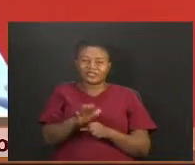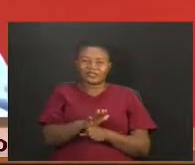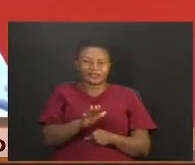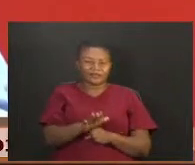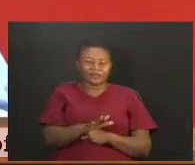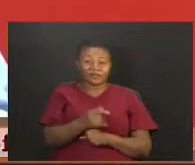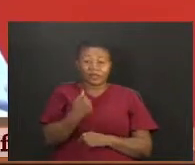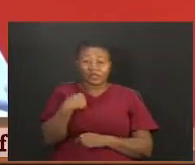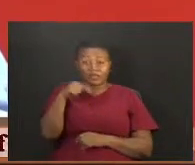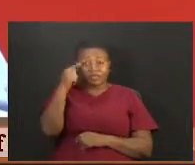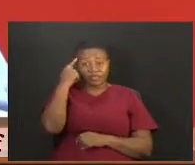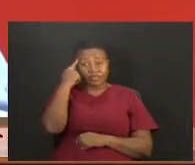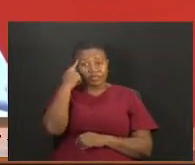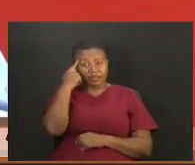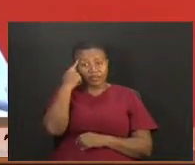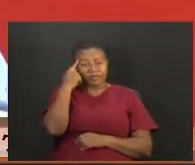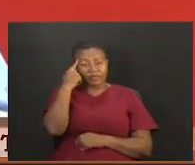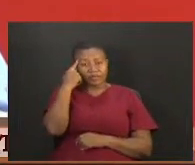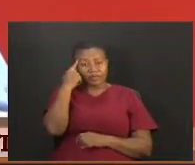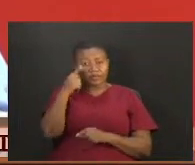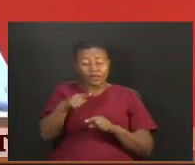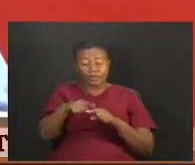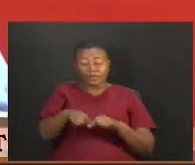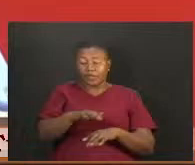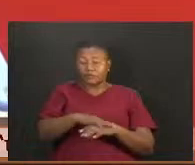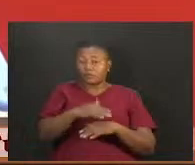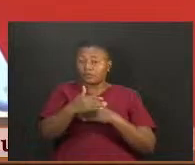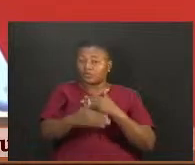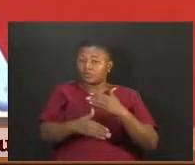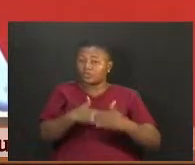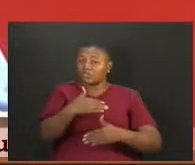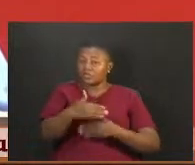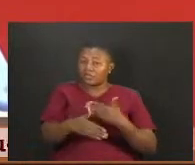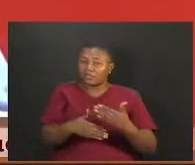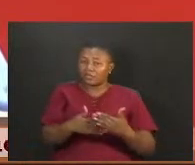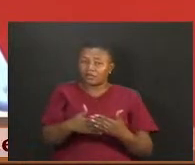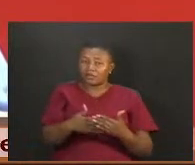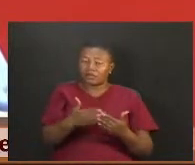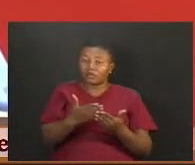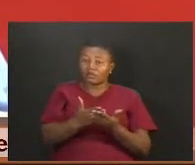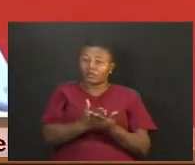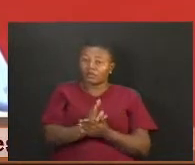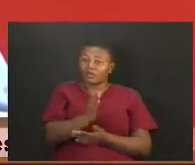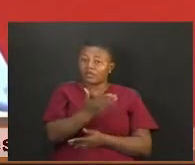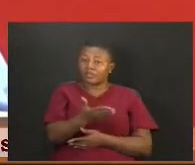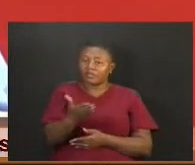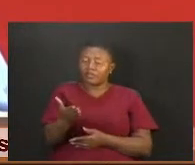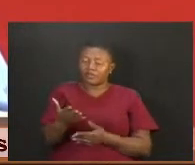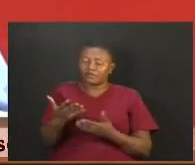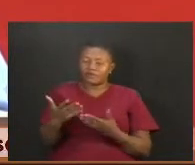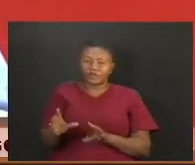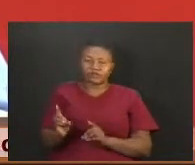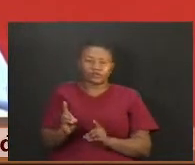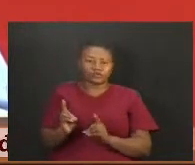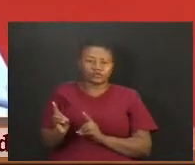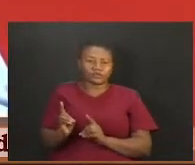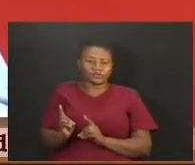I think in terms of procedure, the right thing has been done.